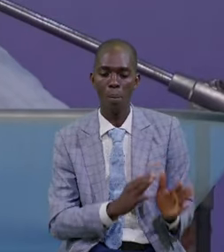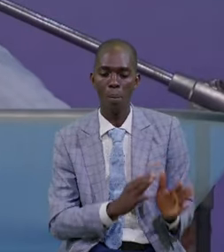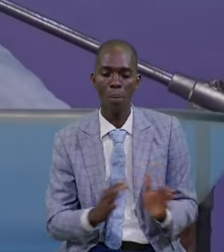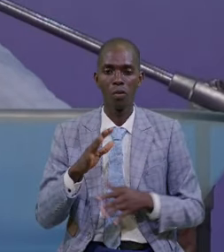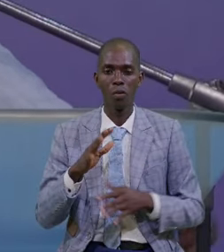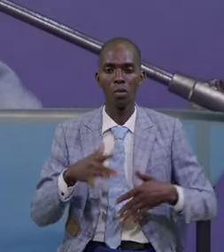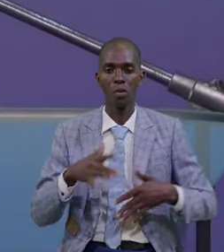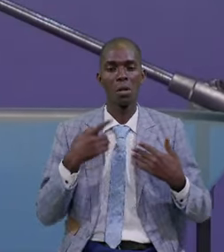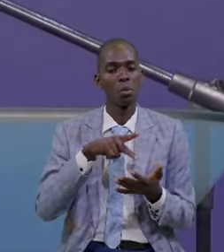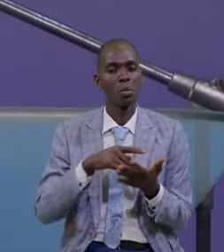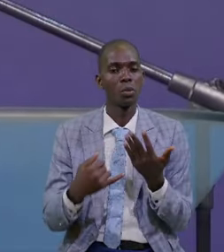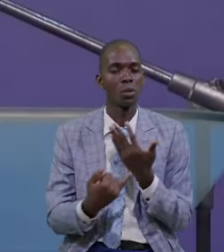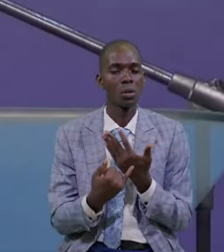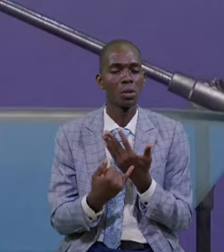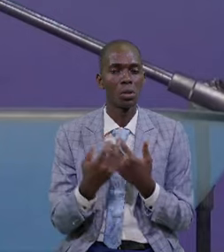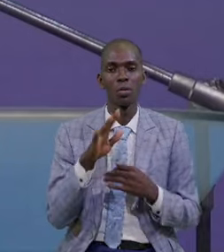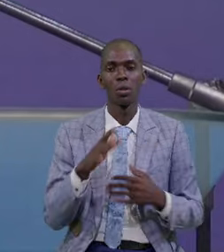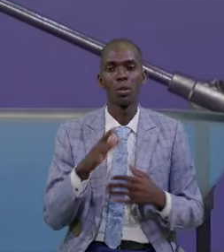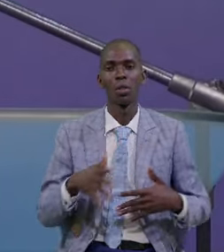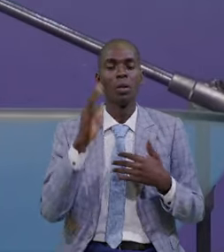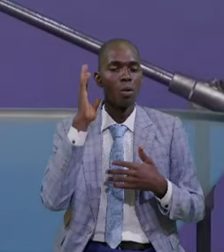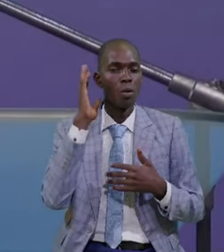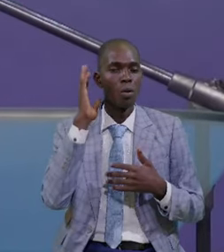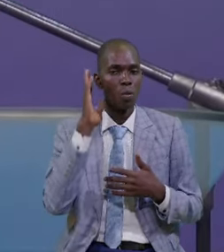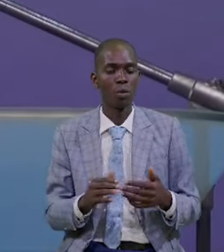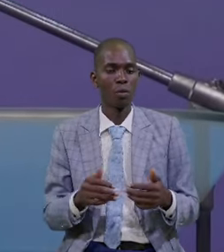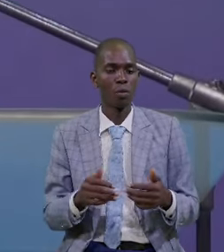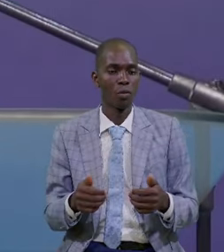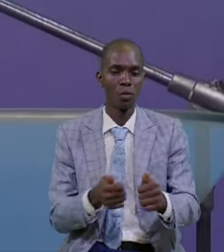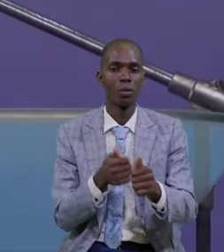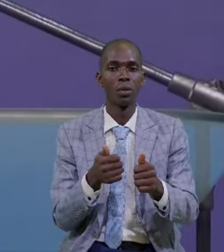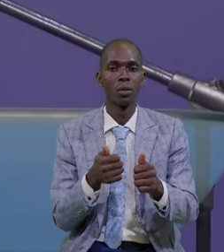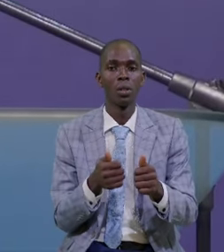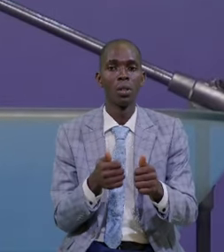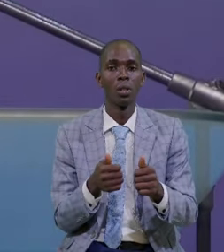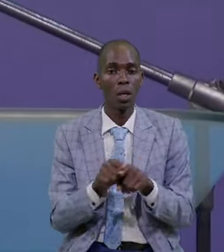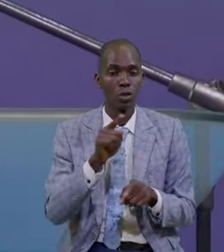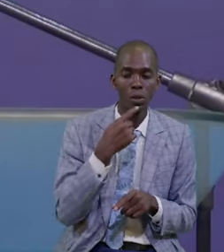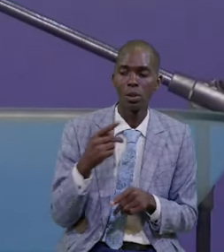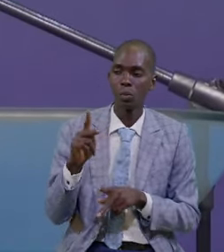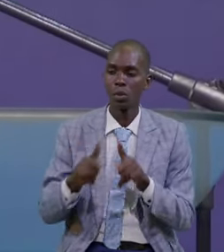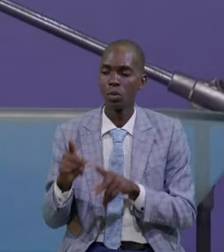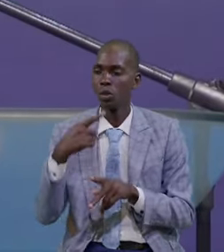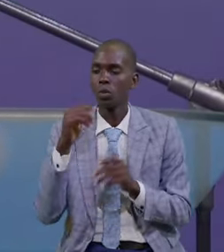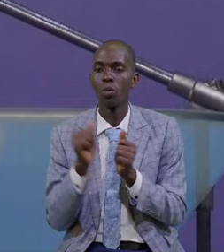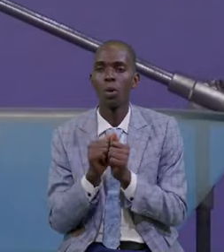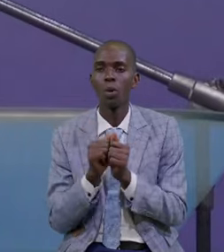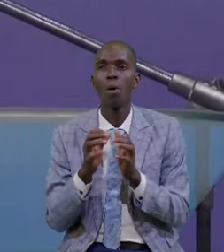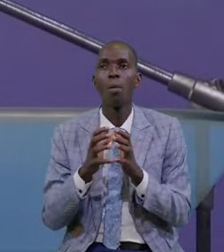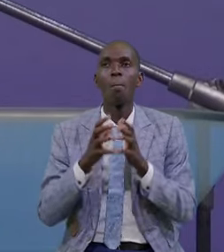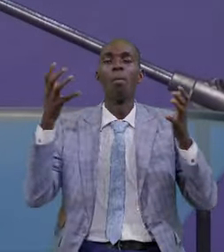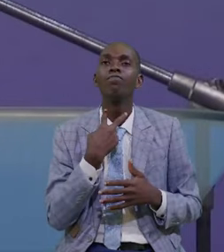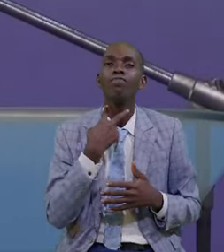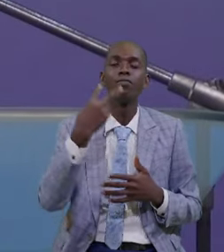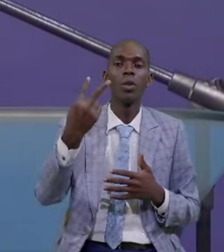your life. And he'll follow you, and he'll follow you. While you're speaking, they speak with a louder voice. These are